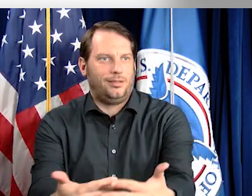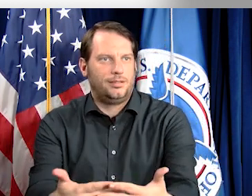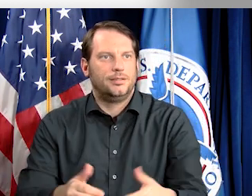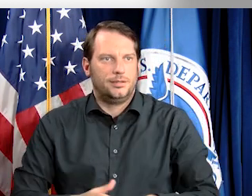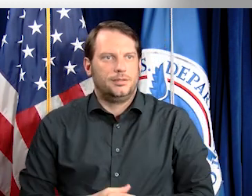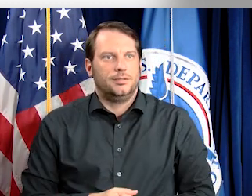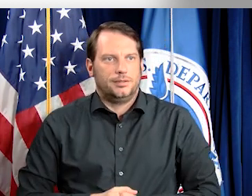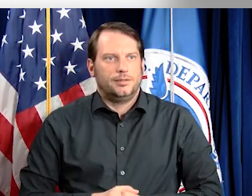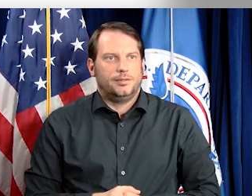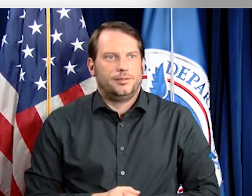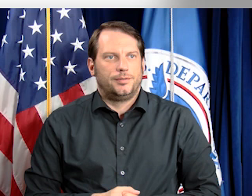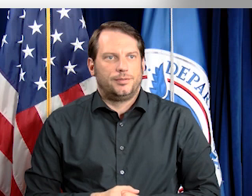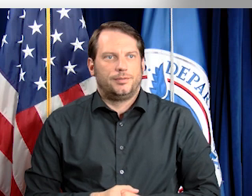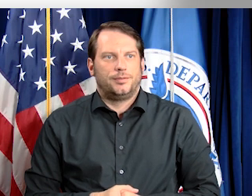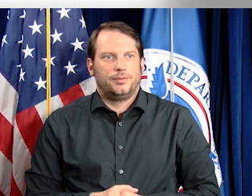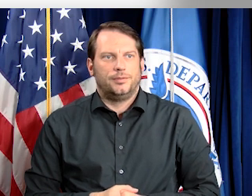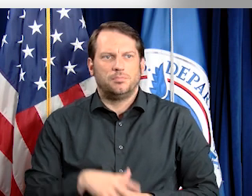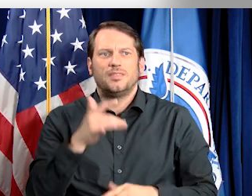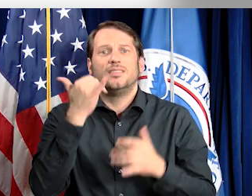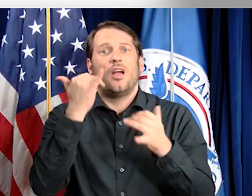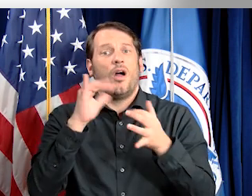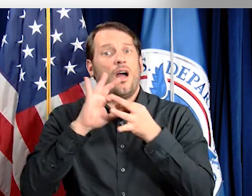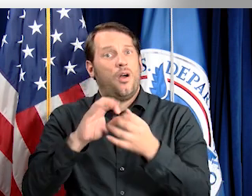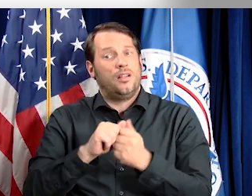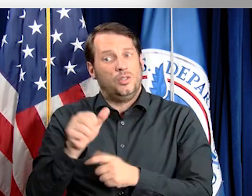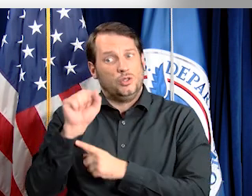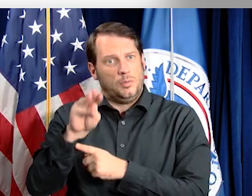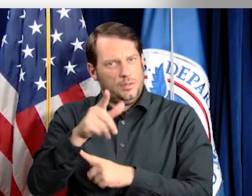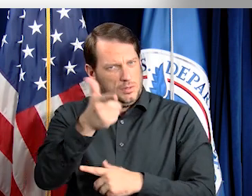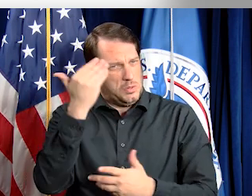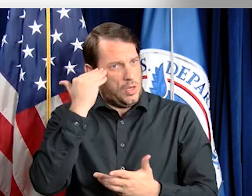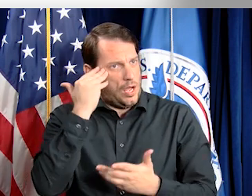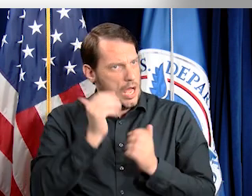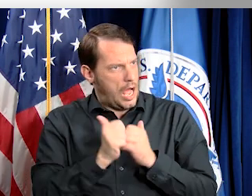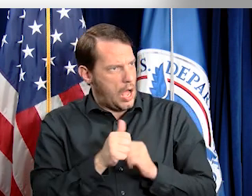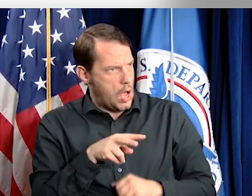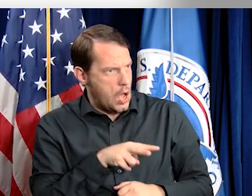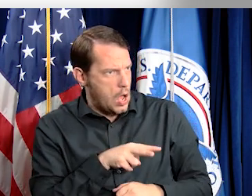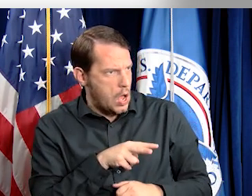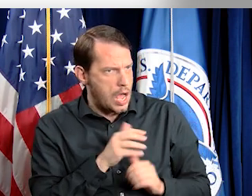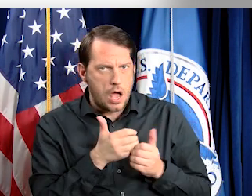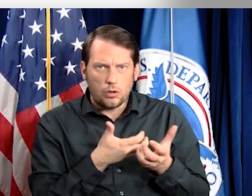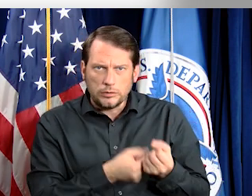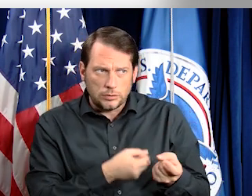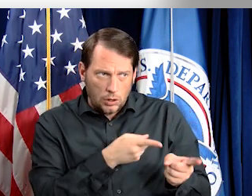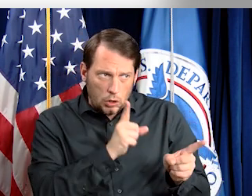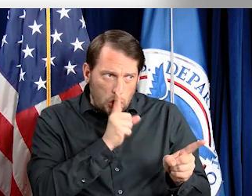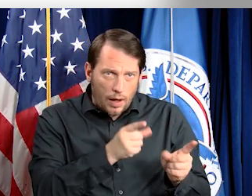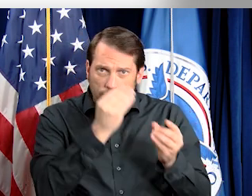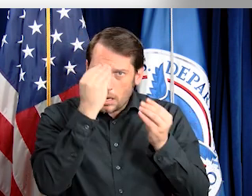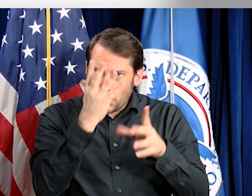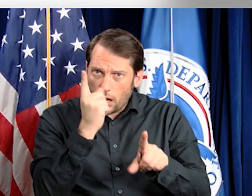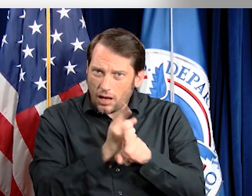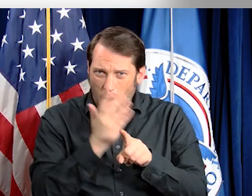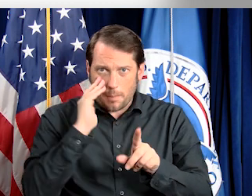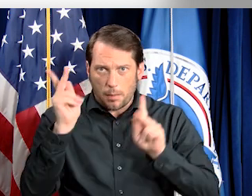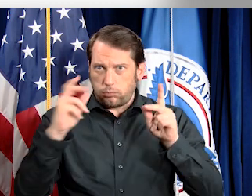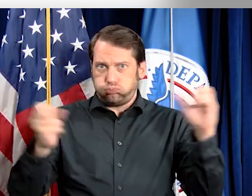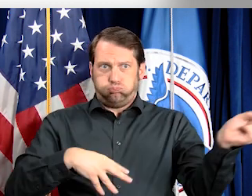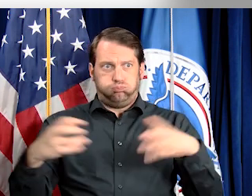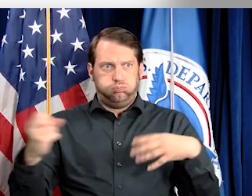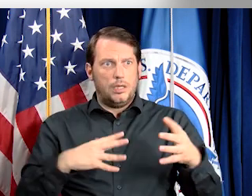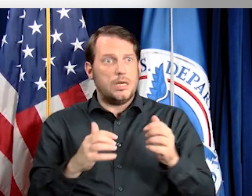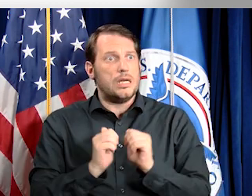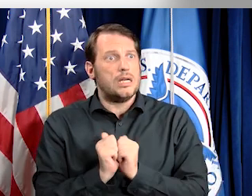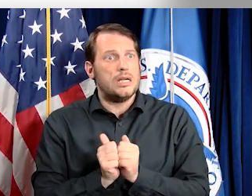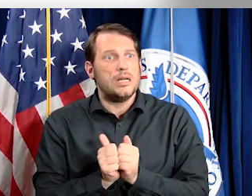Well, for one, data from the public is often more timely and it can be validated in different ways, whether it be through